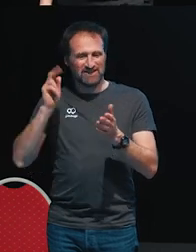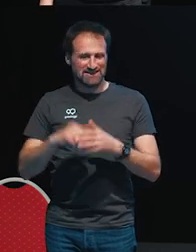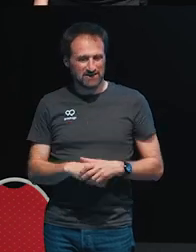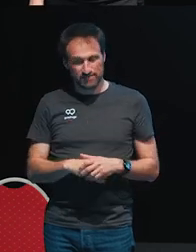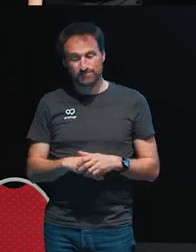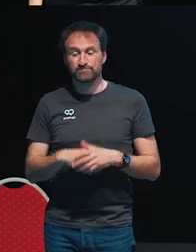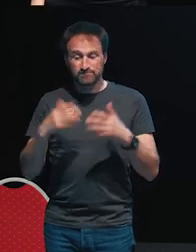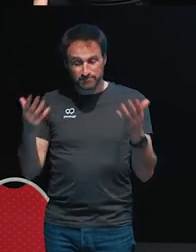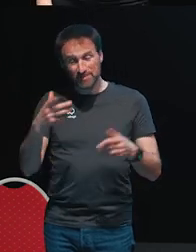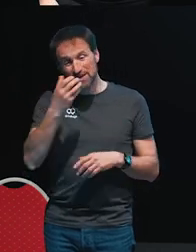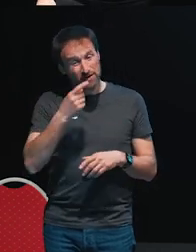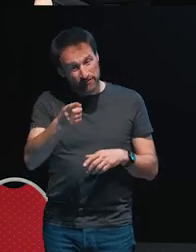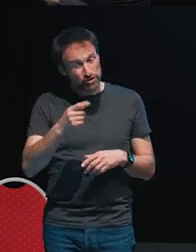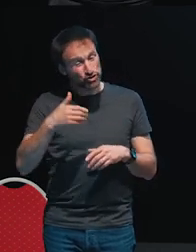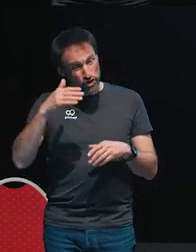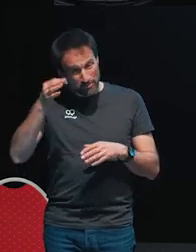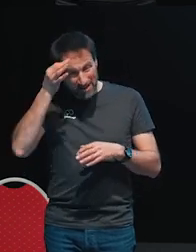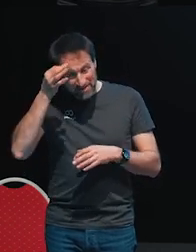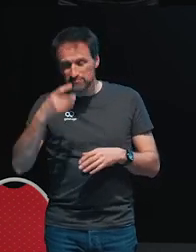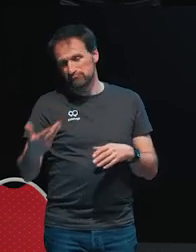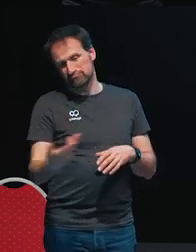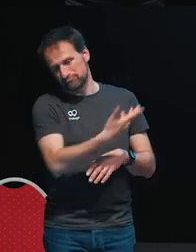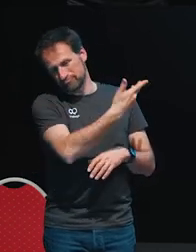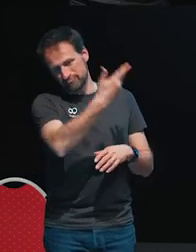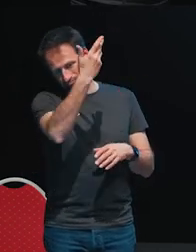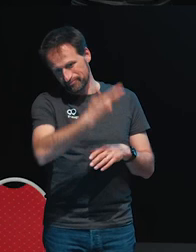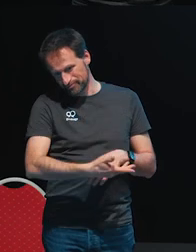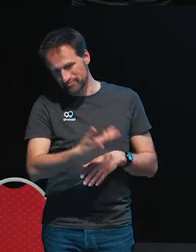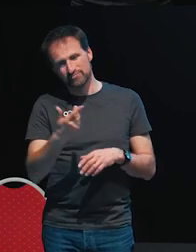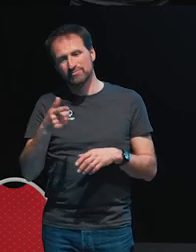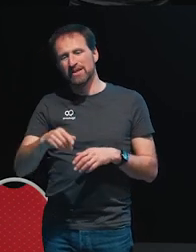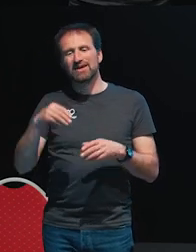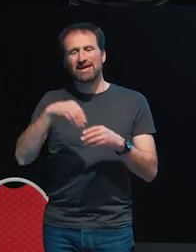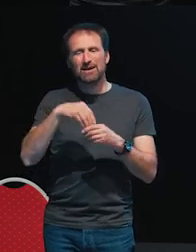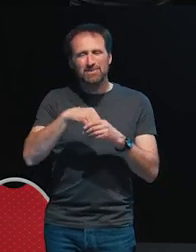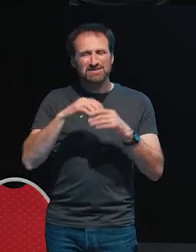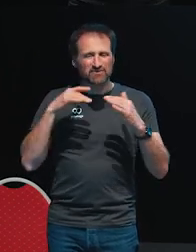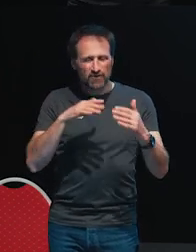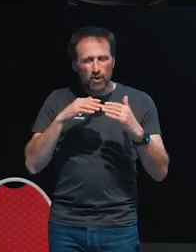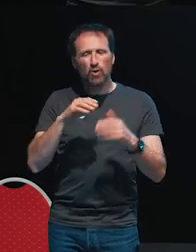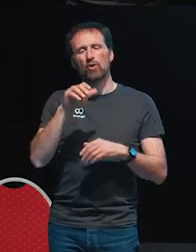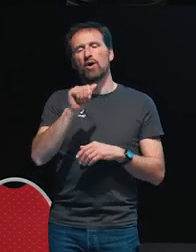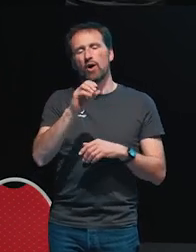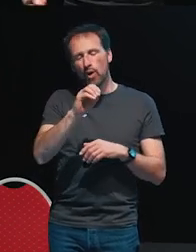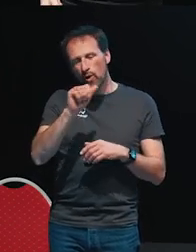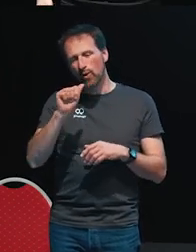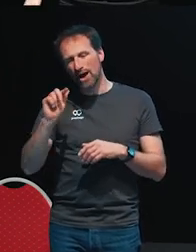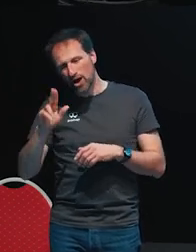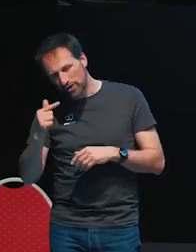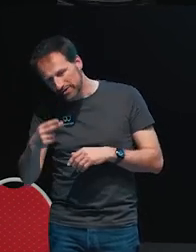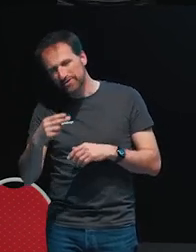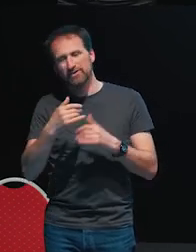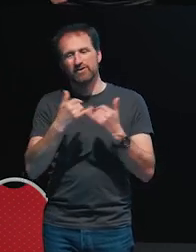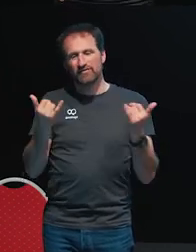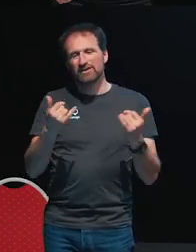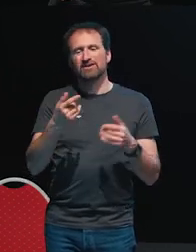you want. We also have a blog post about the thing going on with the implicit flow with auth instead of the PKCE flow,